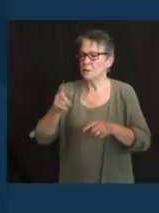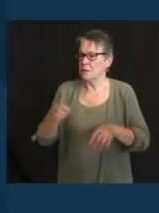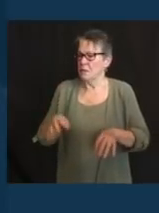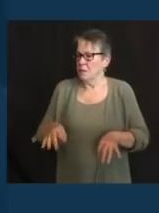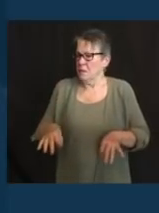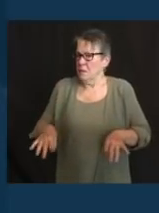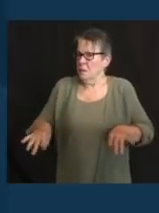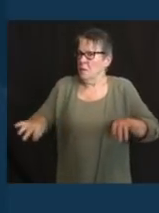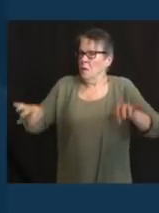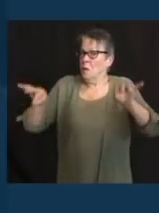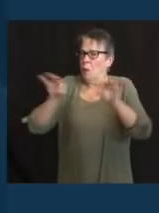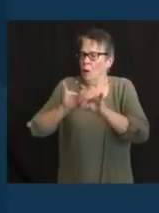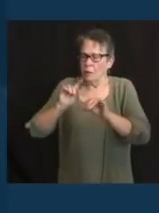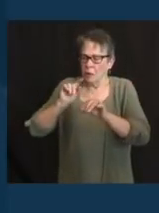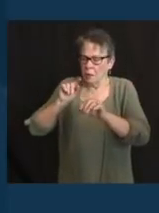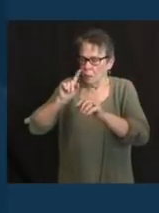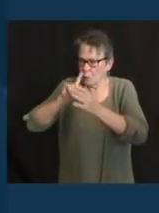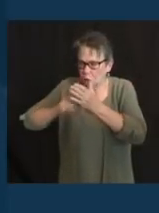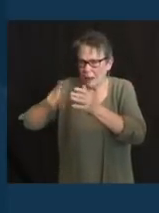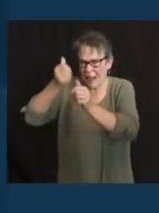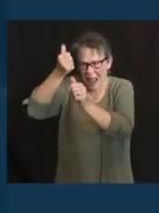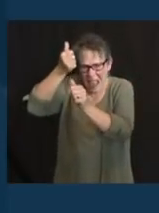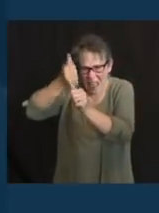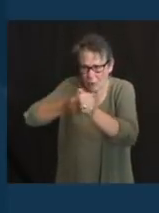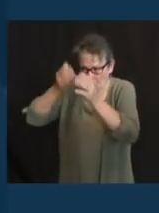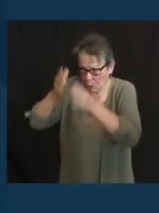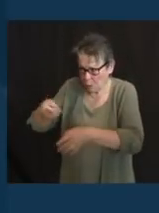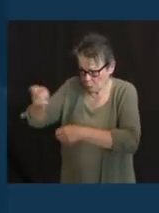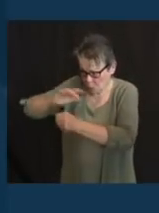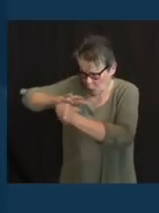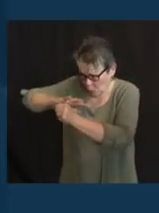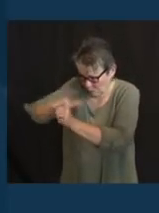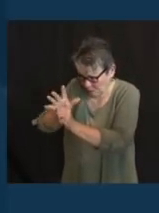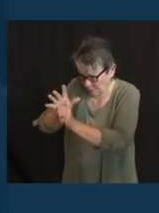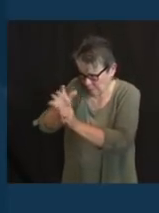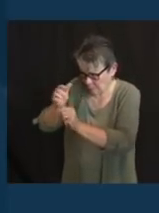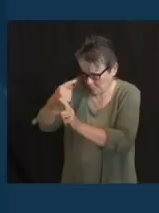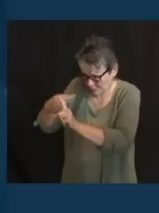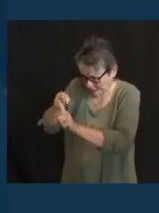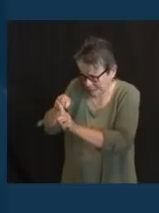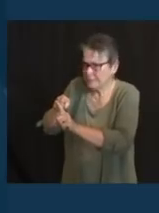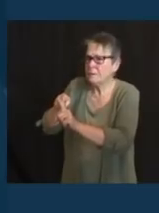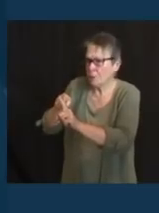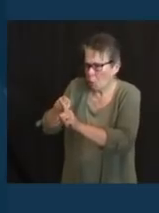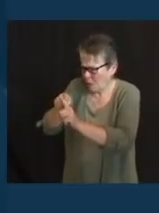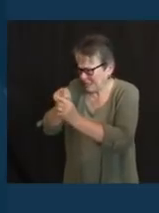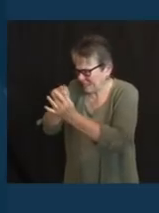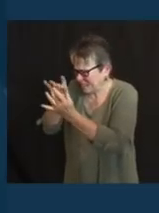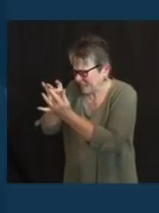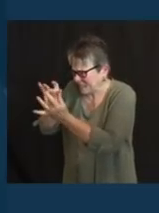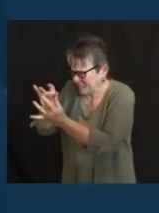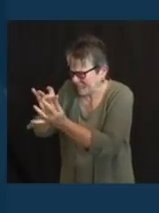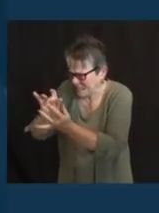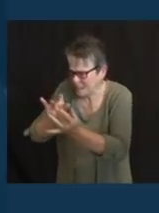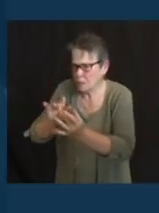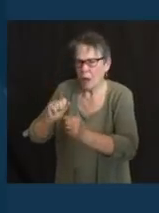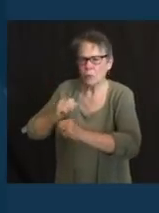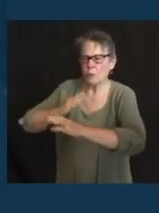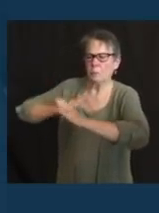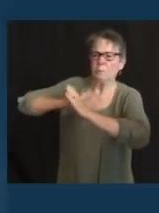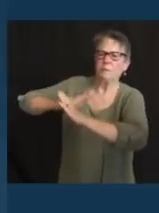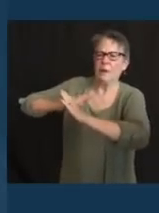Of course, we are still seeing ourselves through this emergency, and with that, to map our progress, let's check the overnight